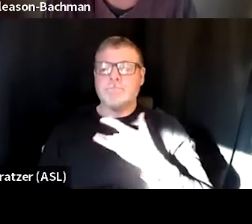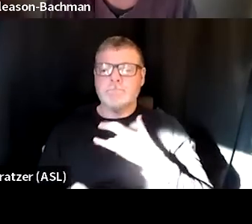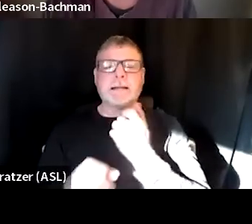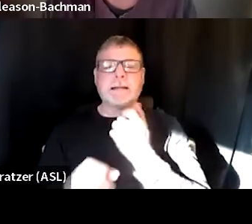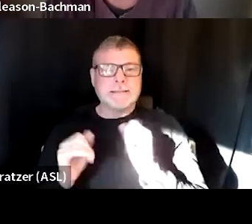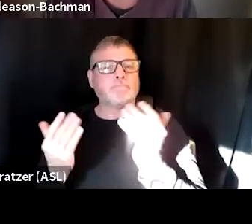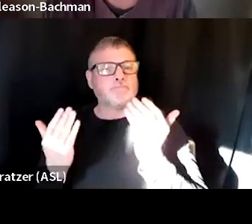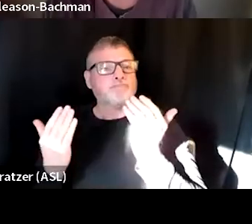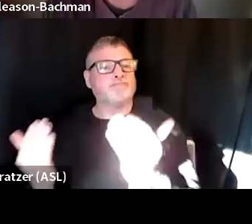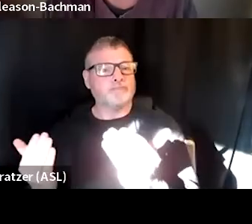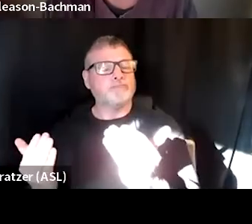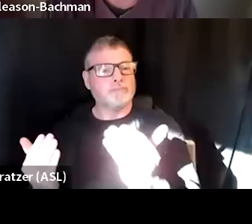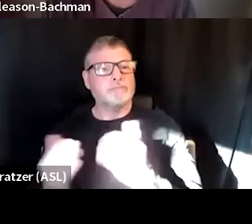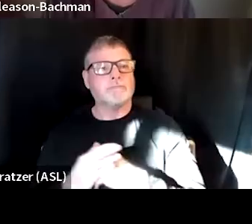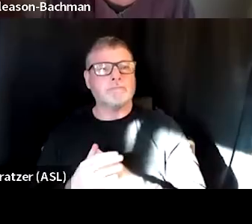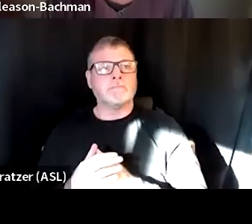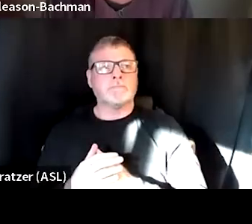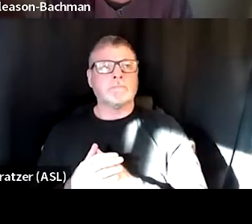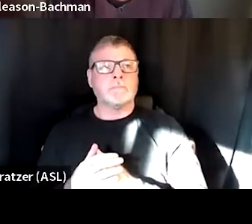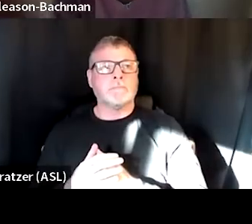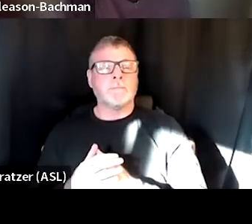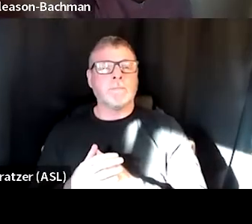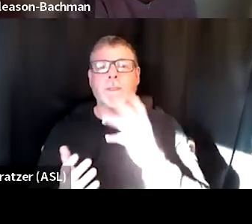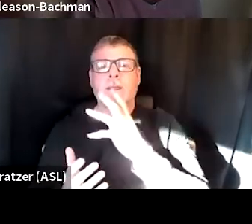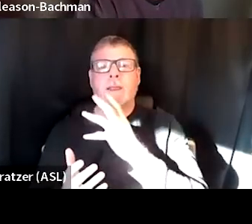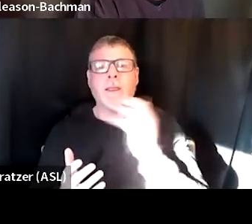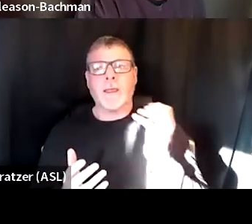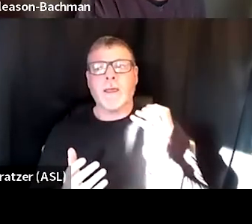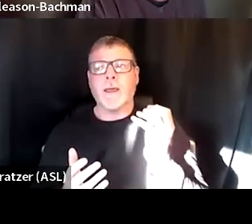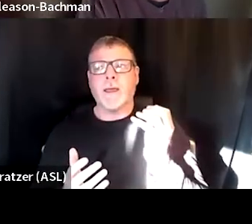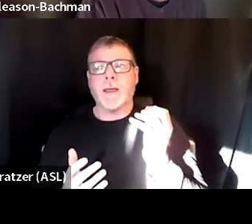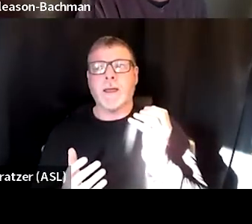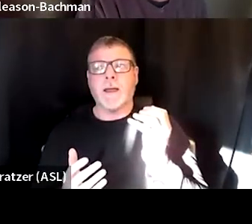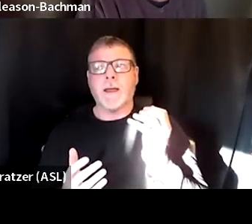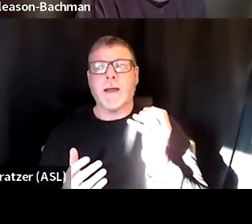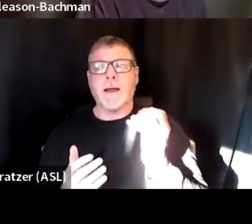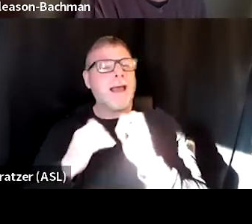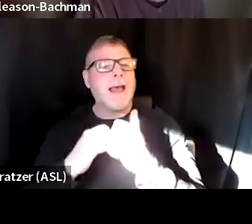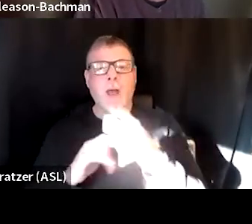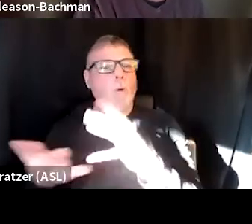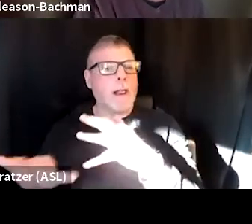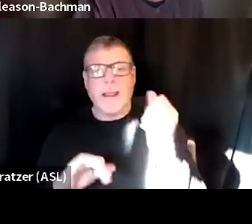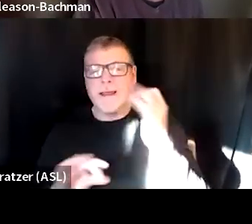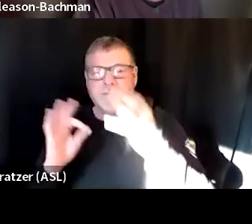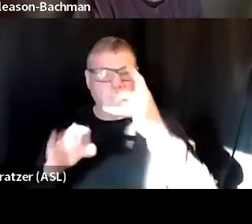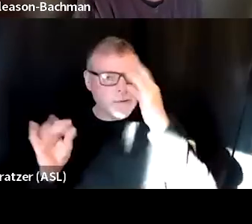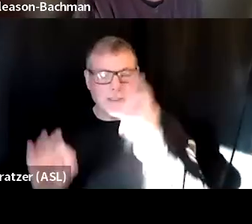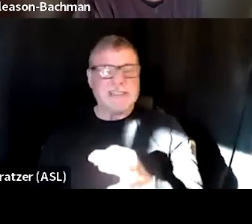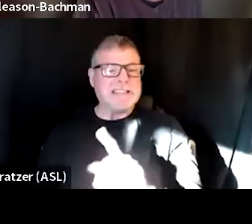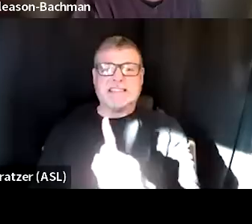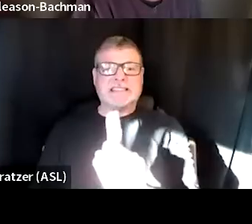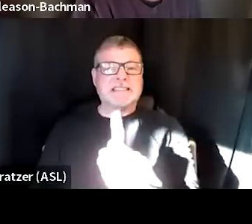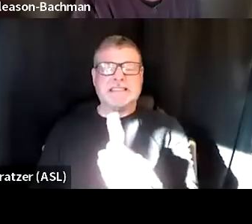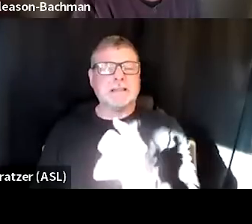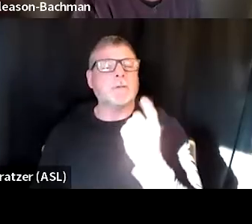to continue to be in? And how do you leave if you decide that it isn't safe? Like, how